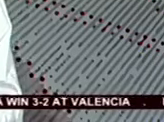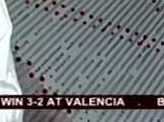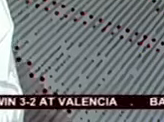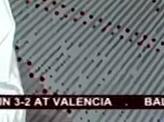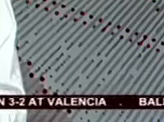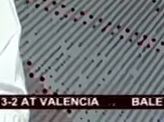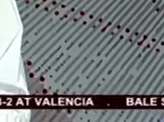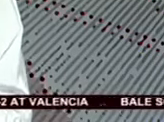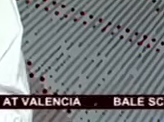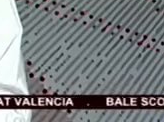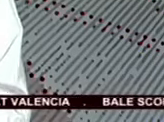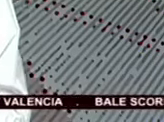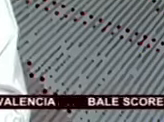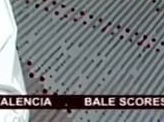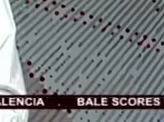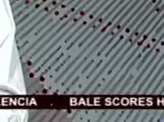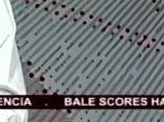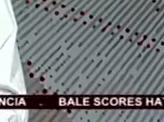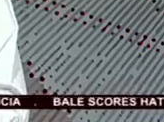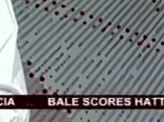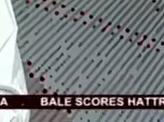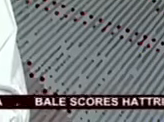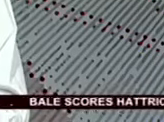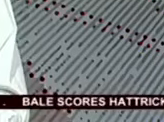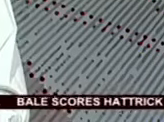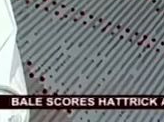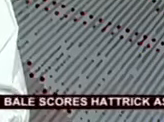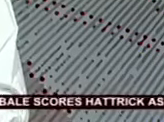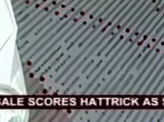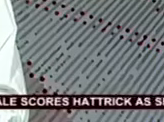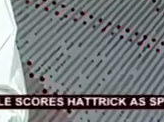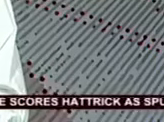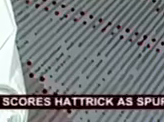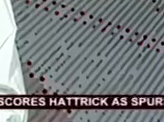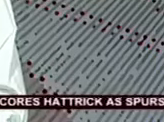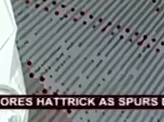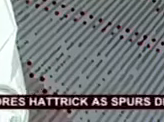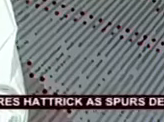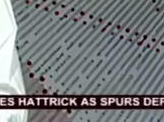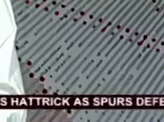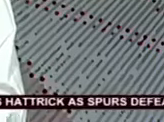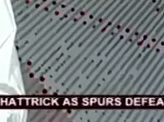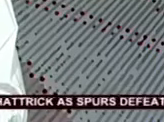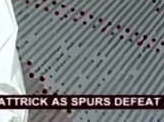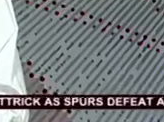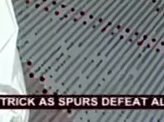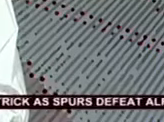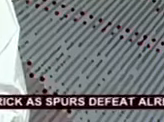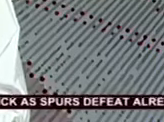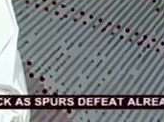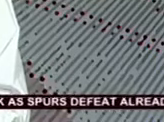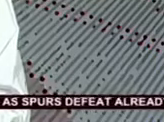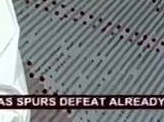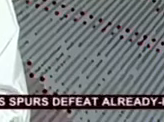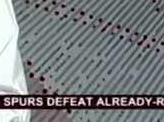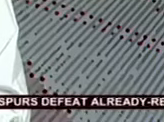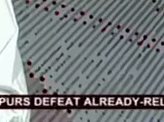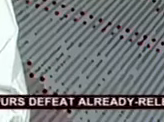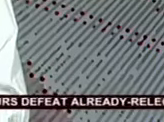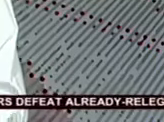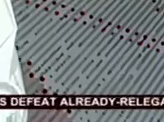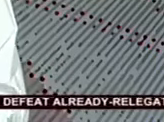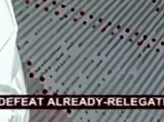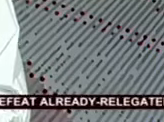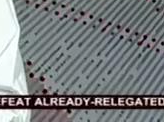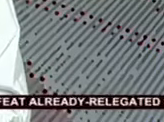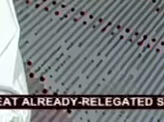molu sambenti ay la balwo nyinto e wol fanan mam me bake ye domoro do janjang molu tema min yalon ko wolle mo de